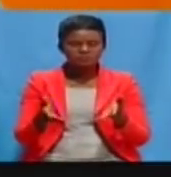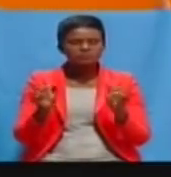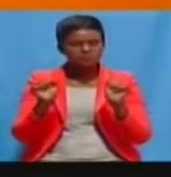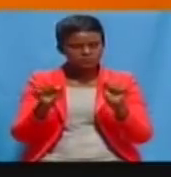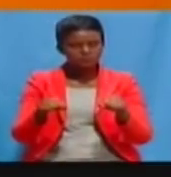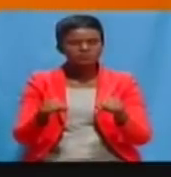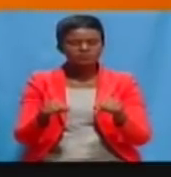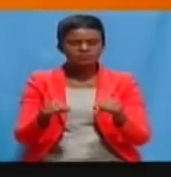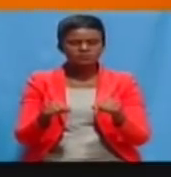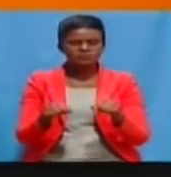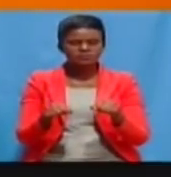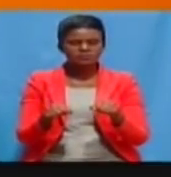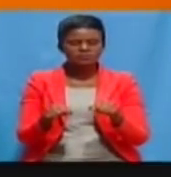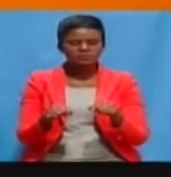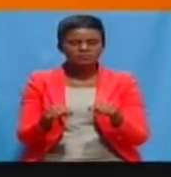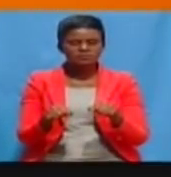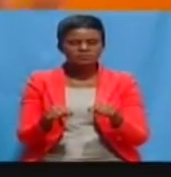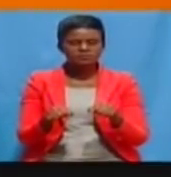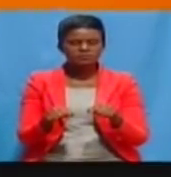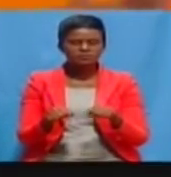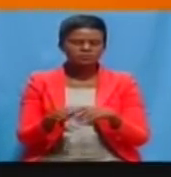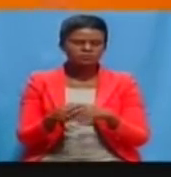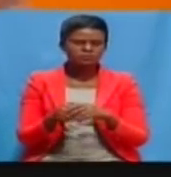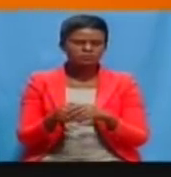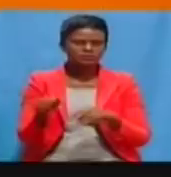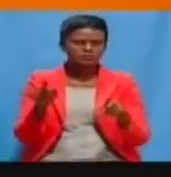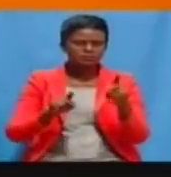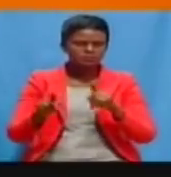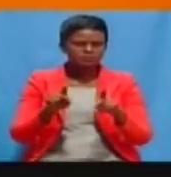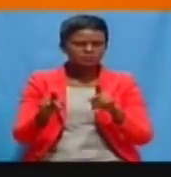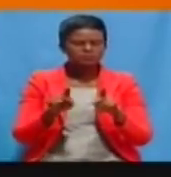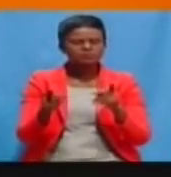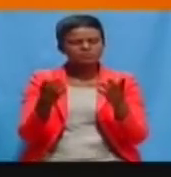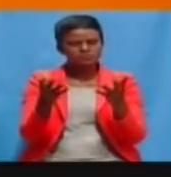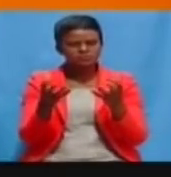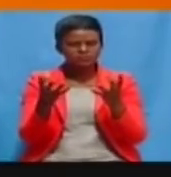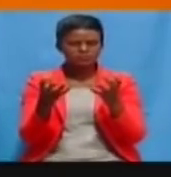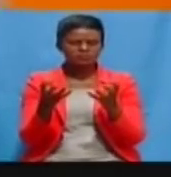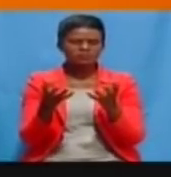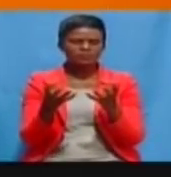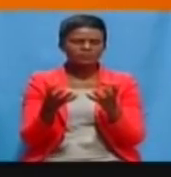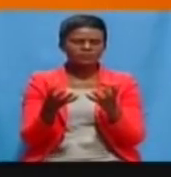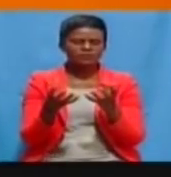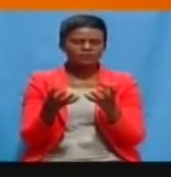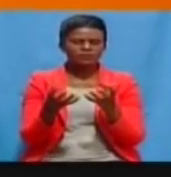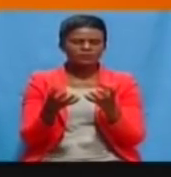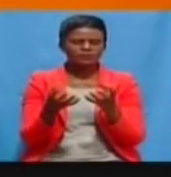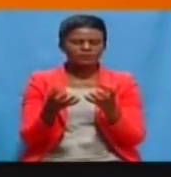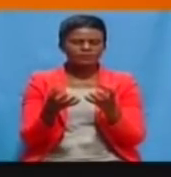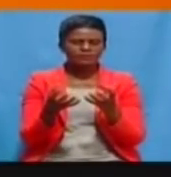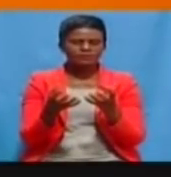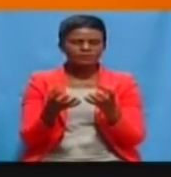well, so that we can realign. What do the people want to see in Ministry of Arts, in Ministry of